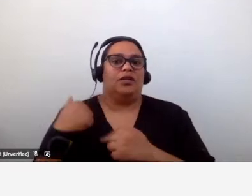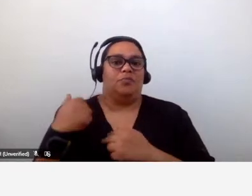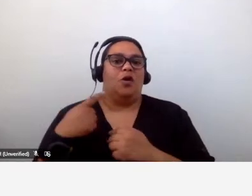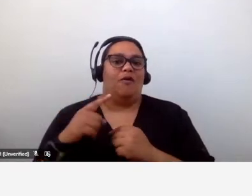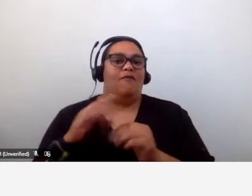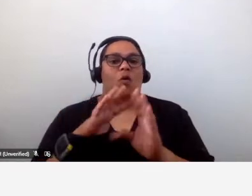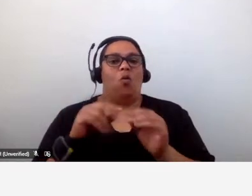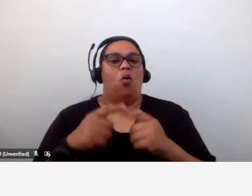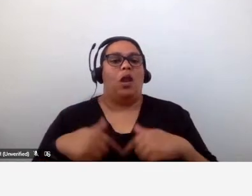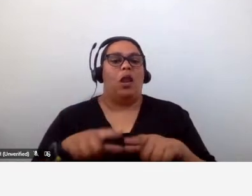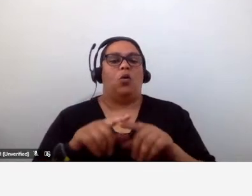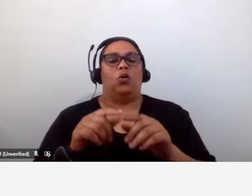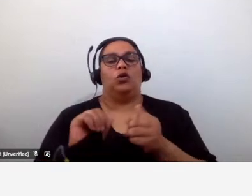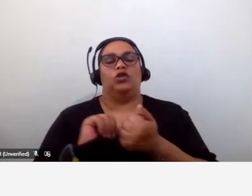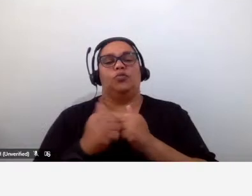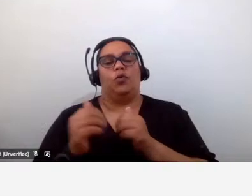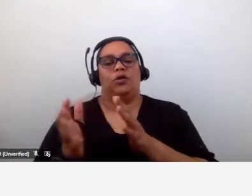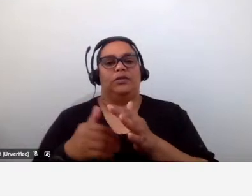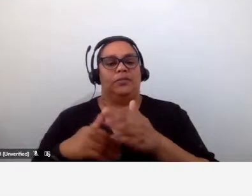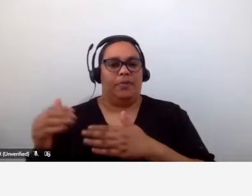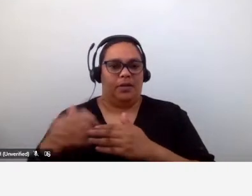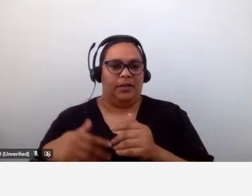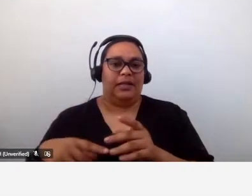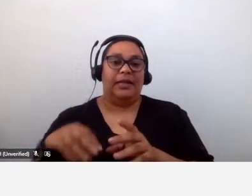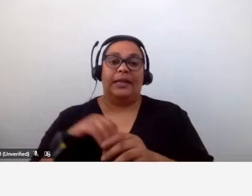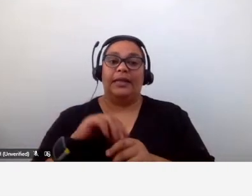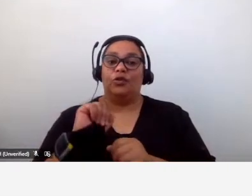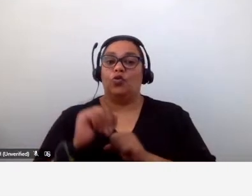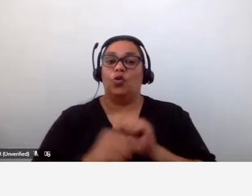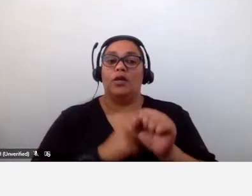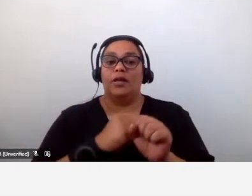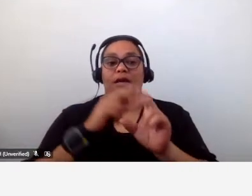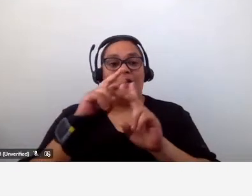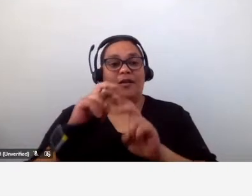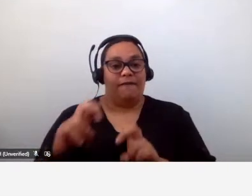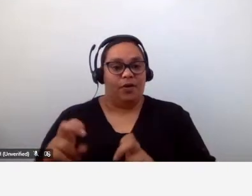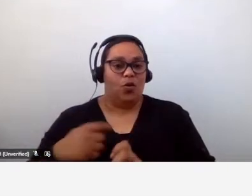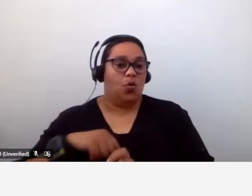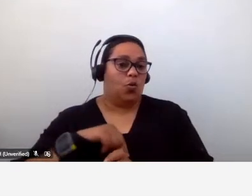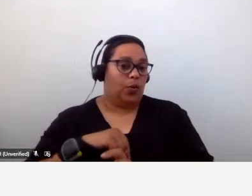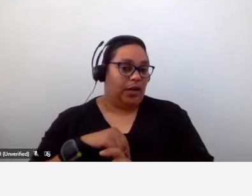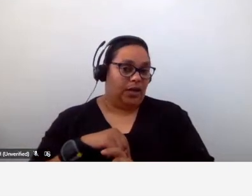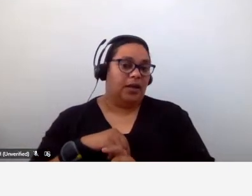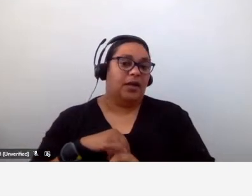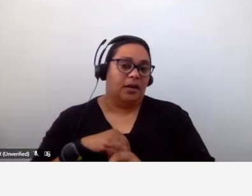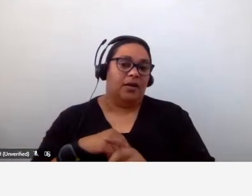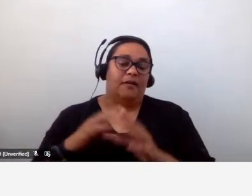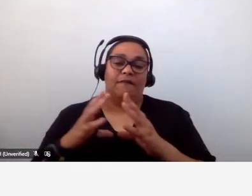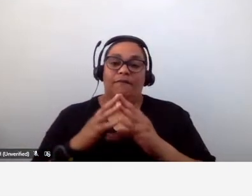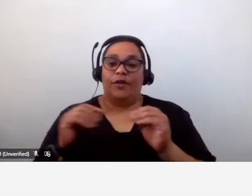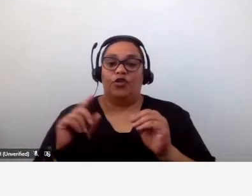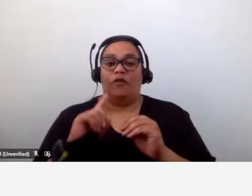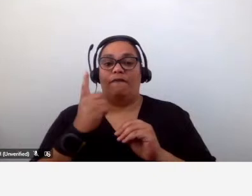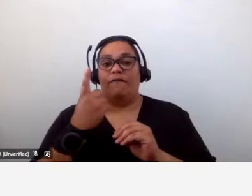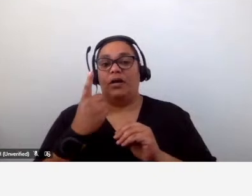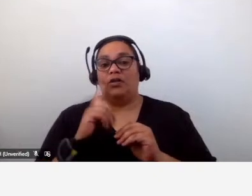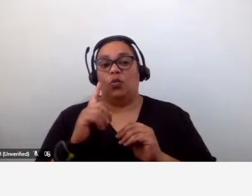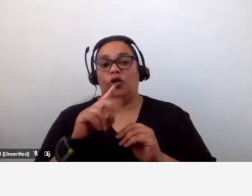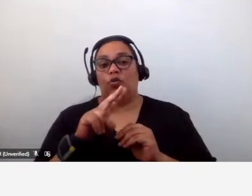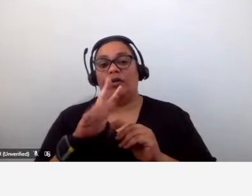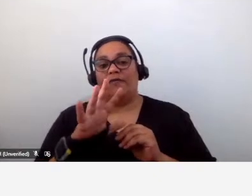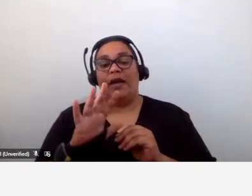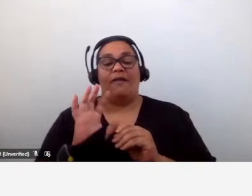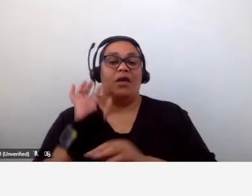the local sport facilities. In the year under review, we completed firstly